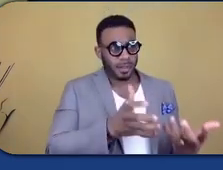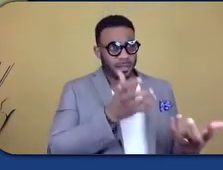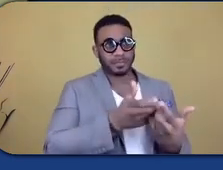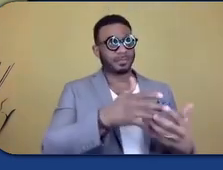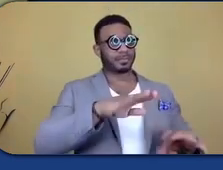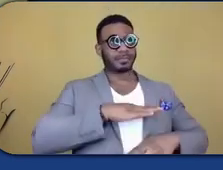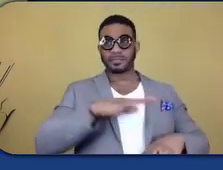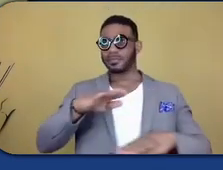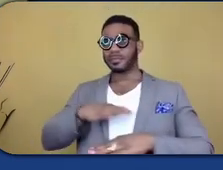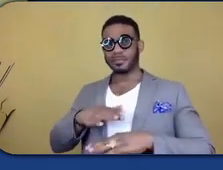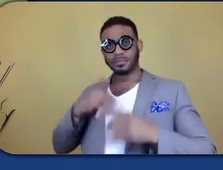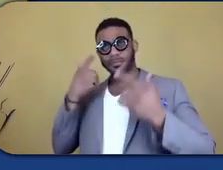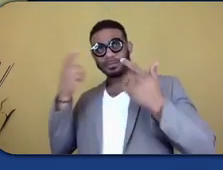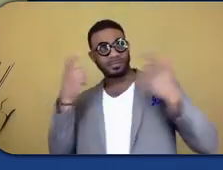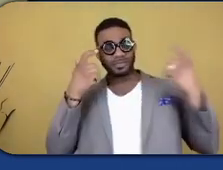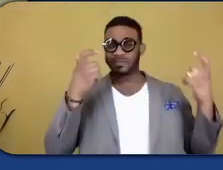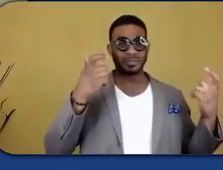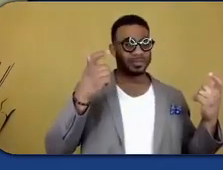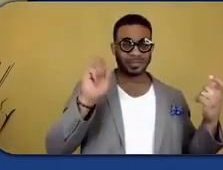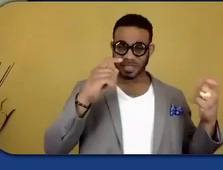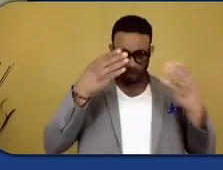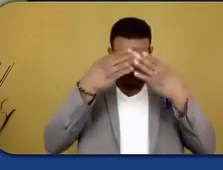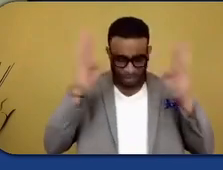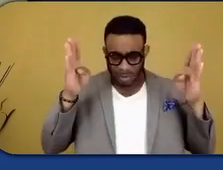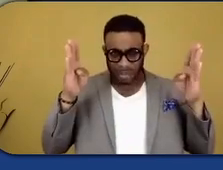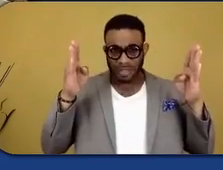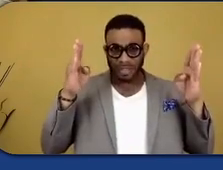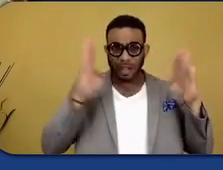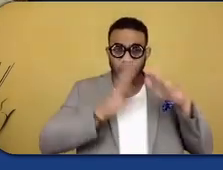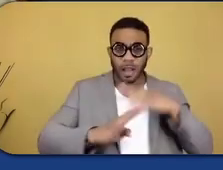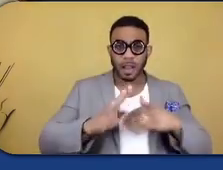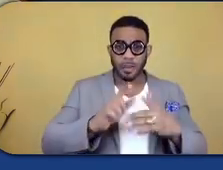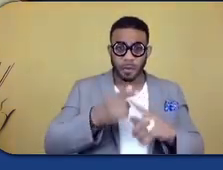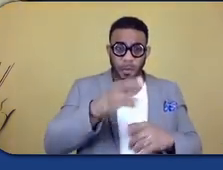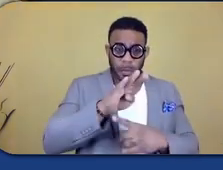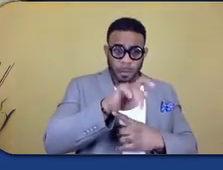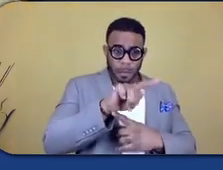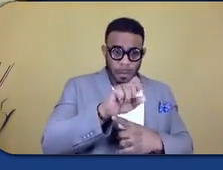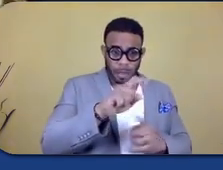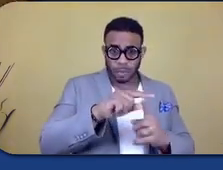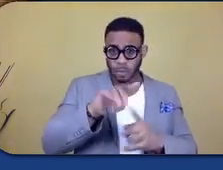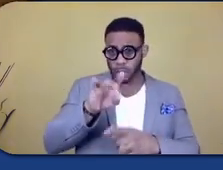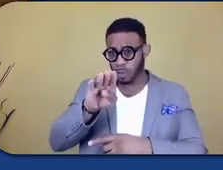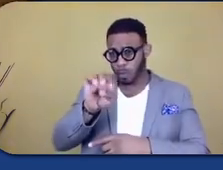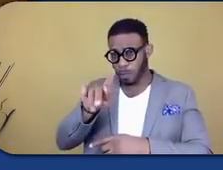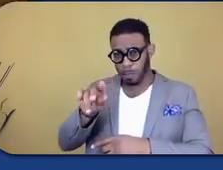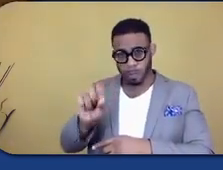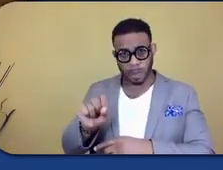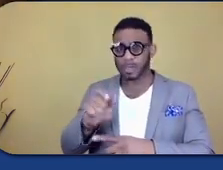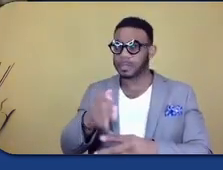going to have a rest of mind. From bullets to book, it's a good initiative, because